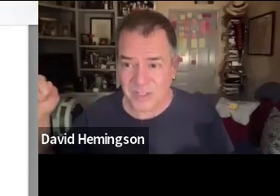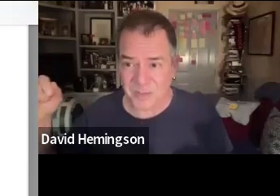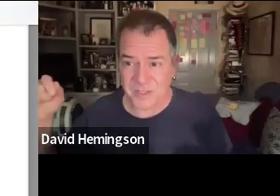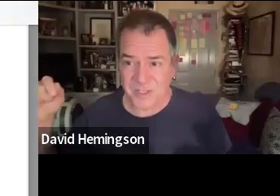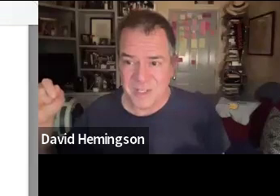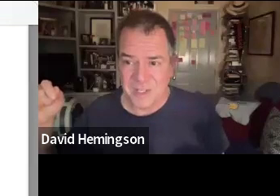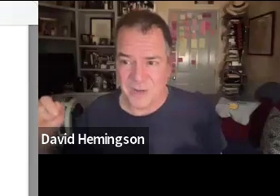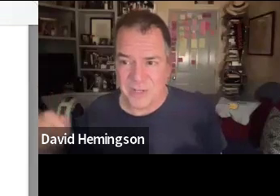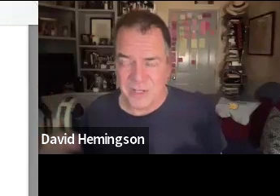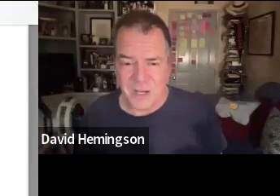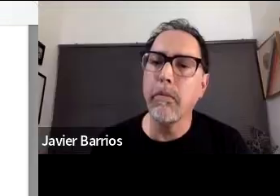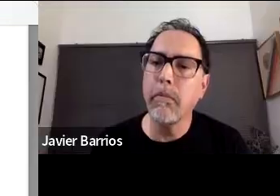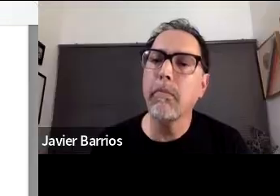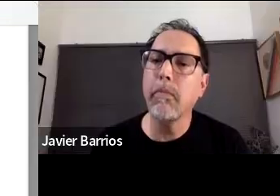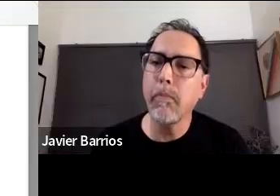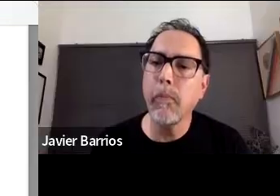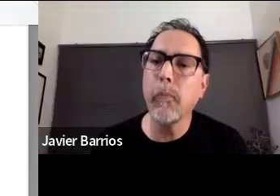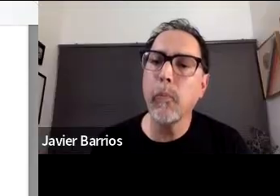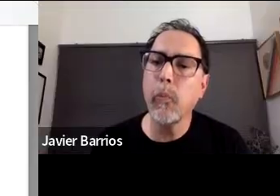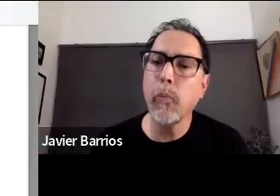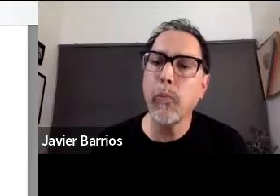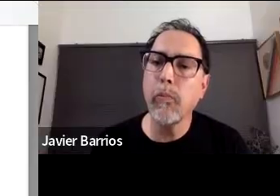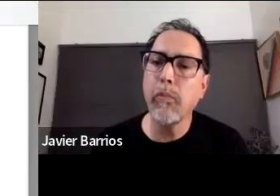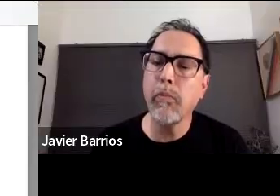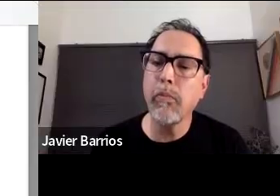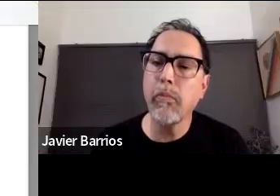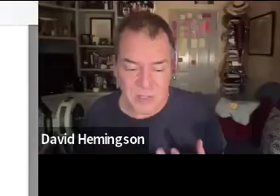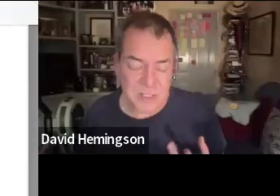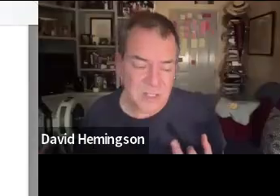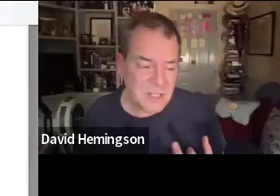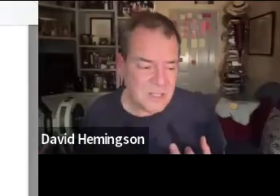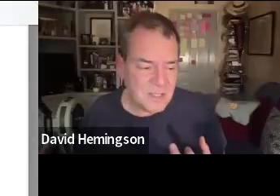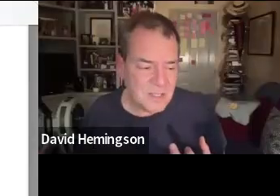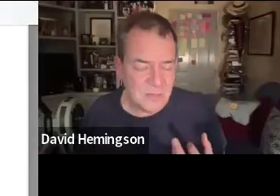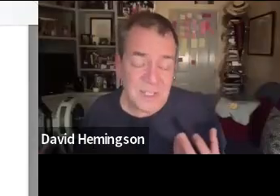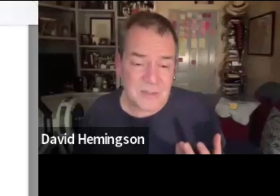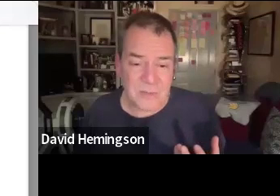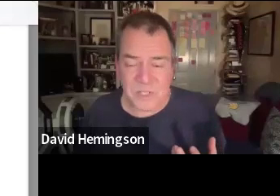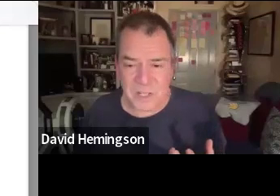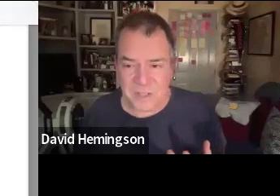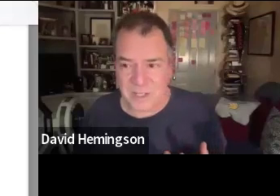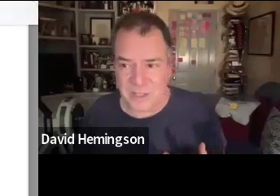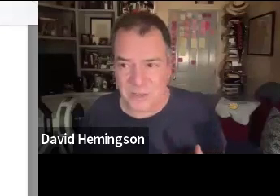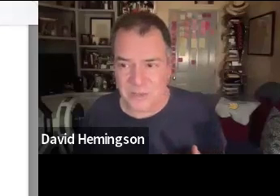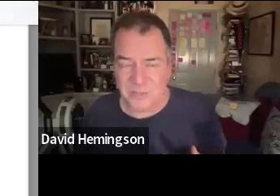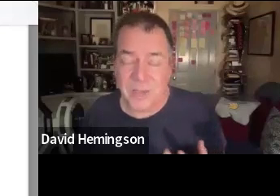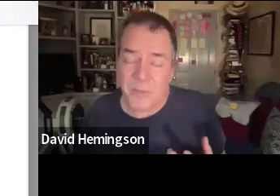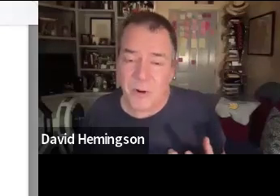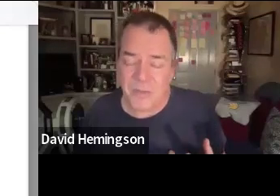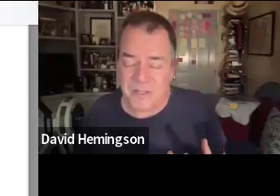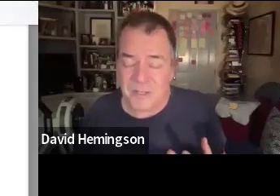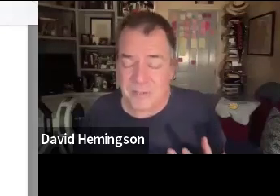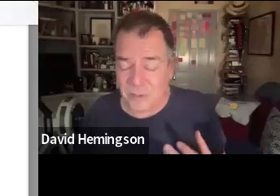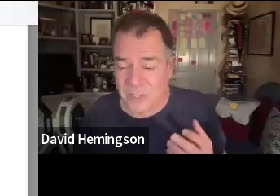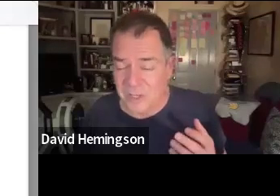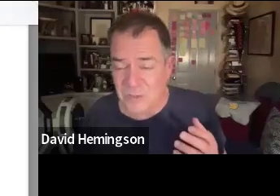students, possibly, you know. And he probably thinks it's legitimate because, you know, it is sort of a ridiculous thing to do, and maybe